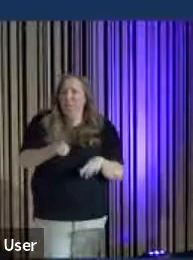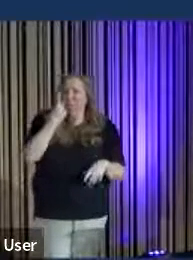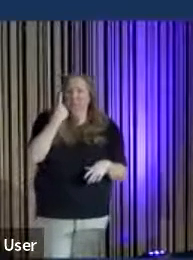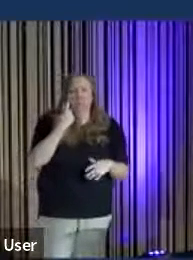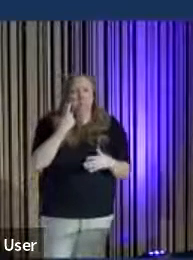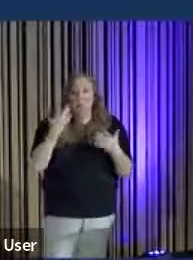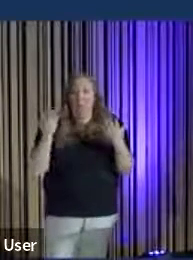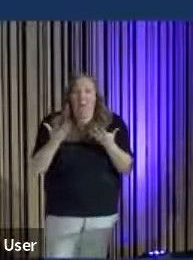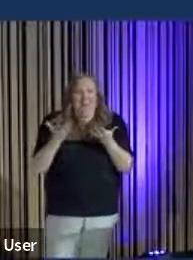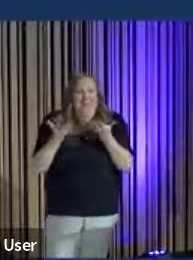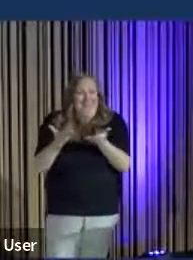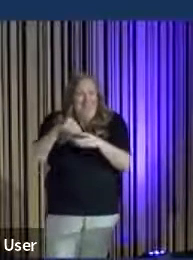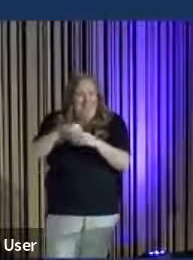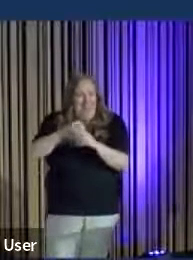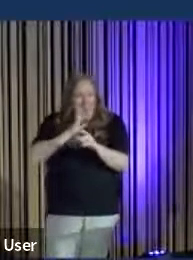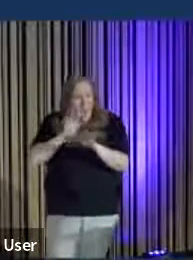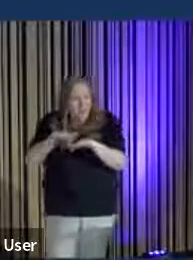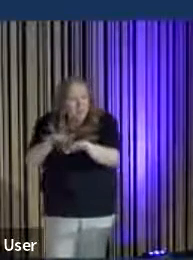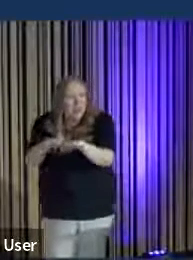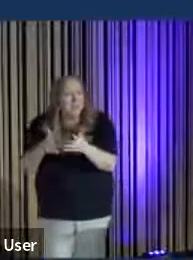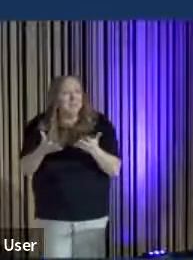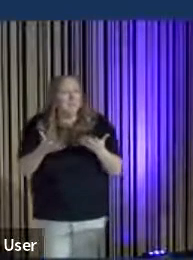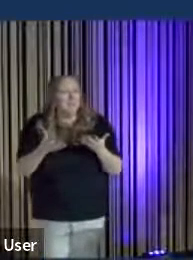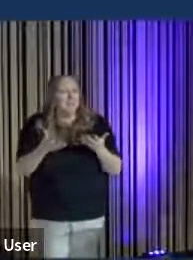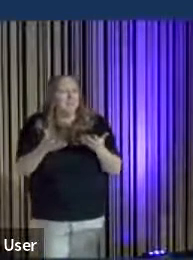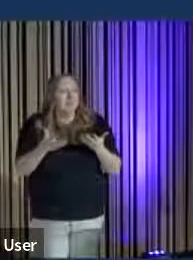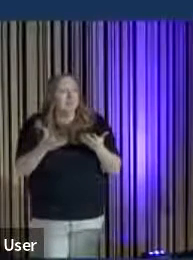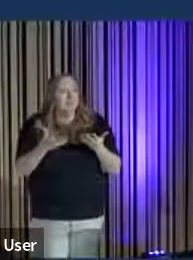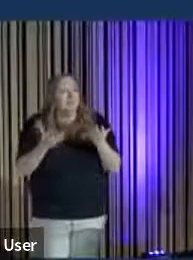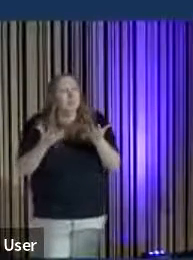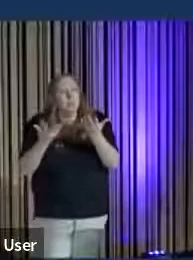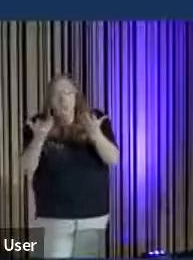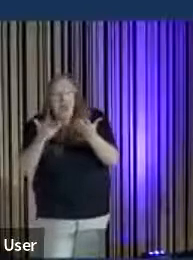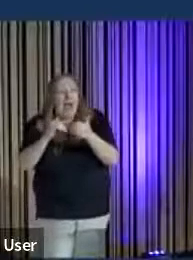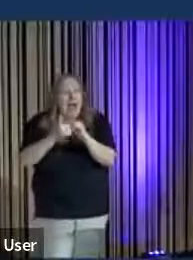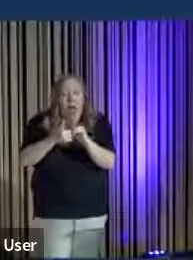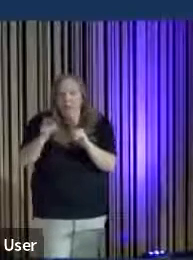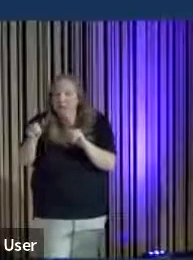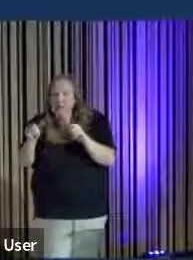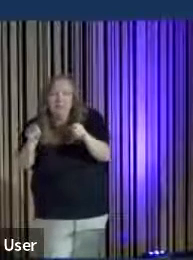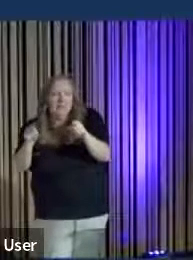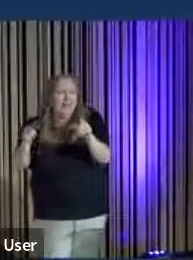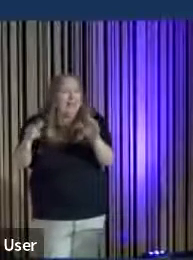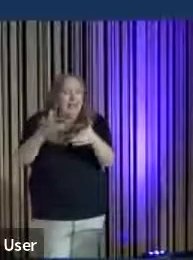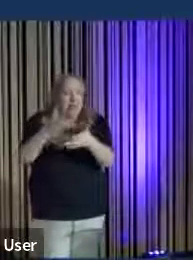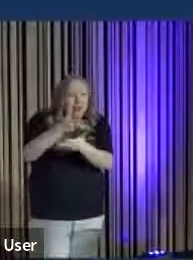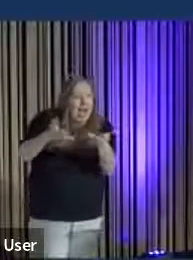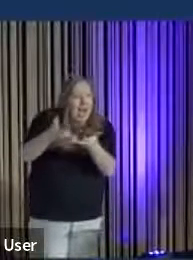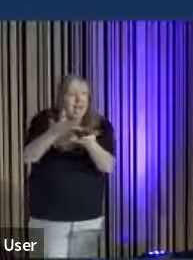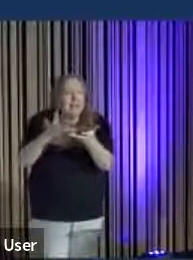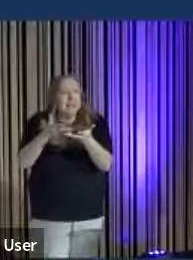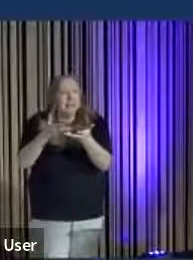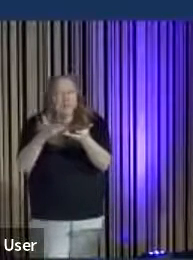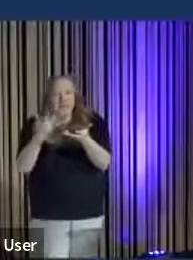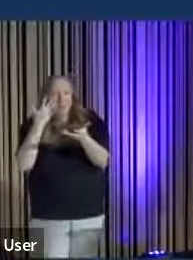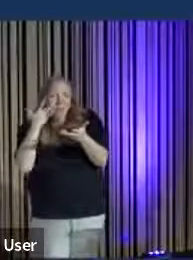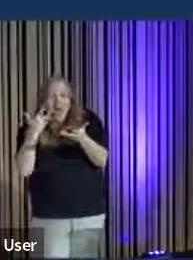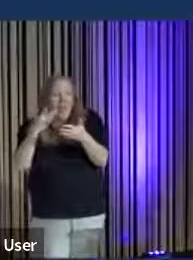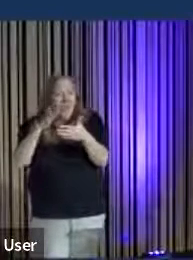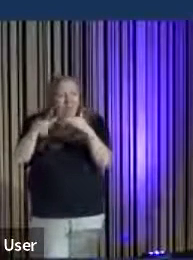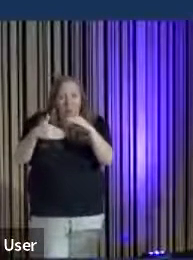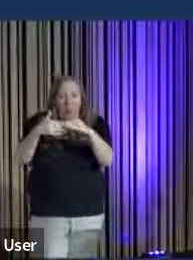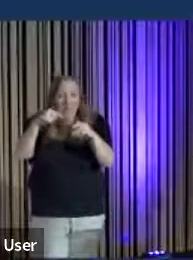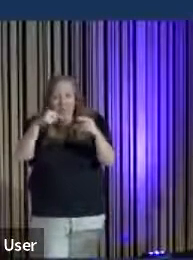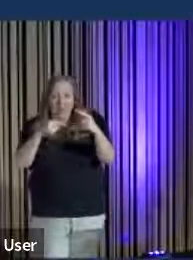there, what are they doing, with whom are they doing it, and why are they doing, all of the different kinds of things that